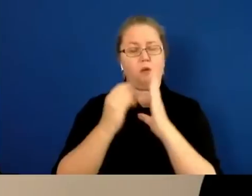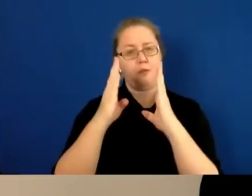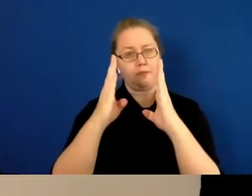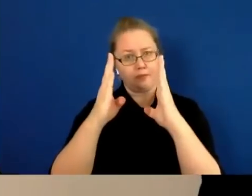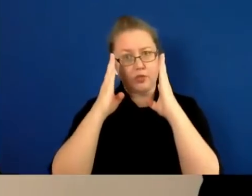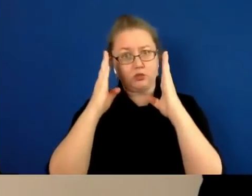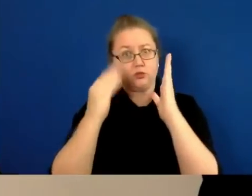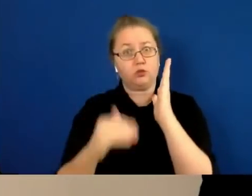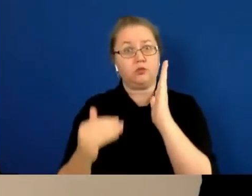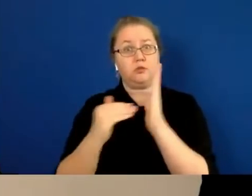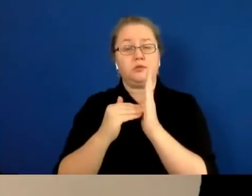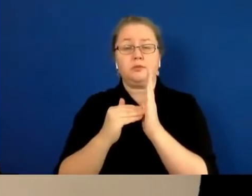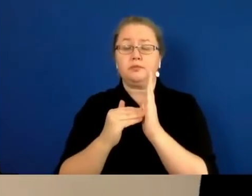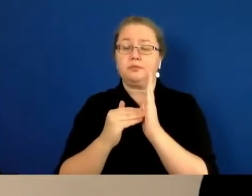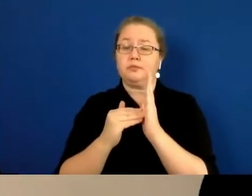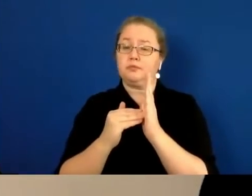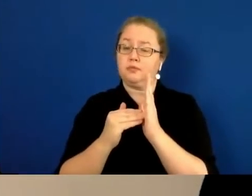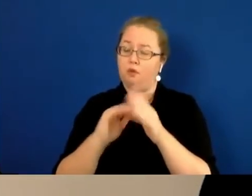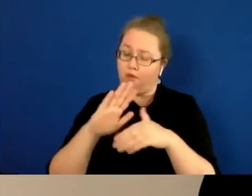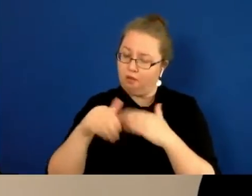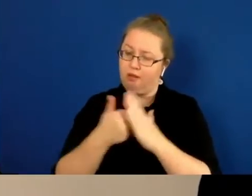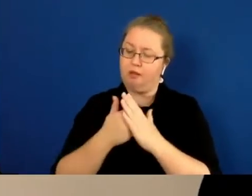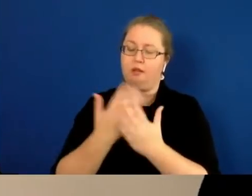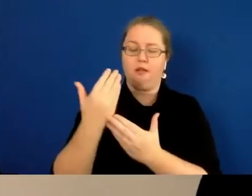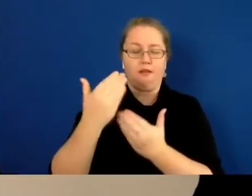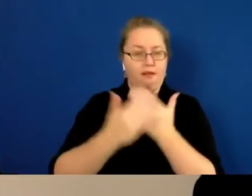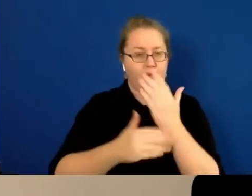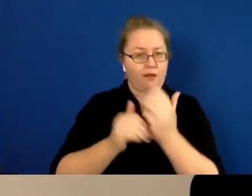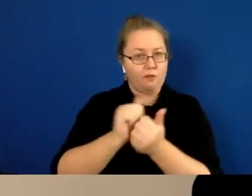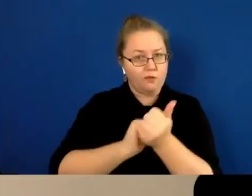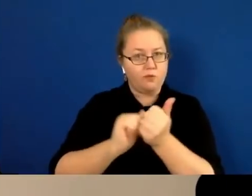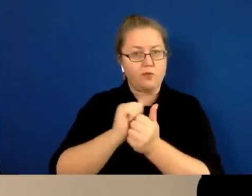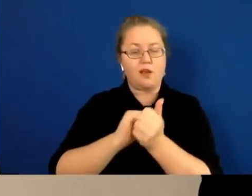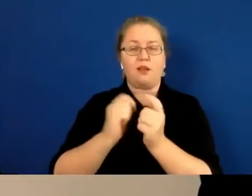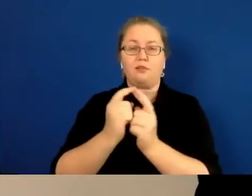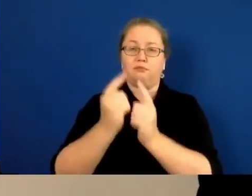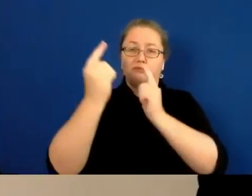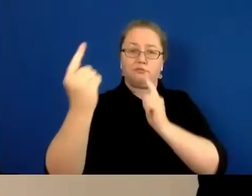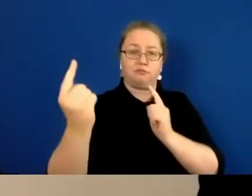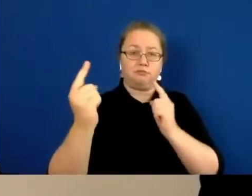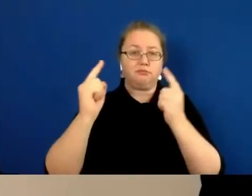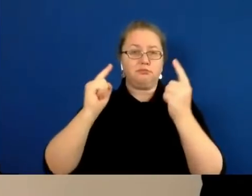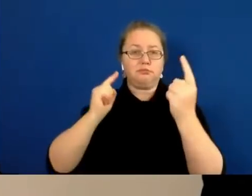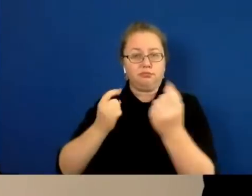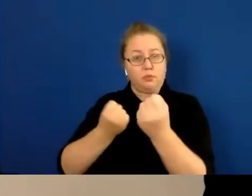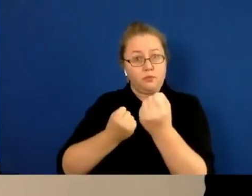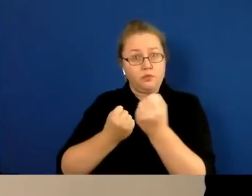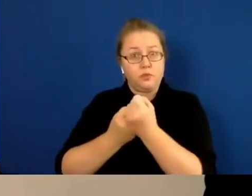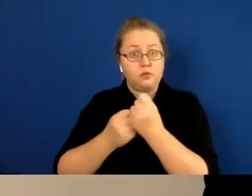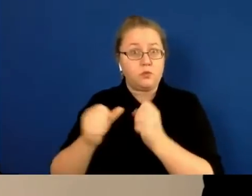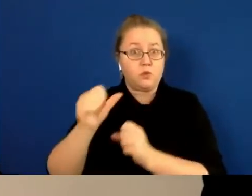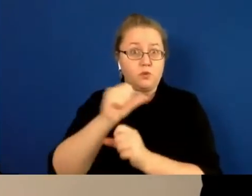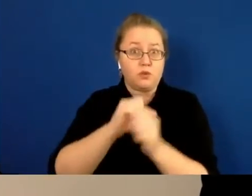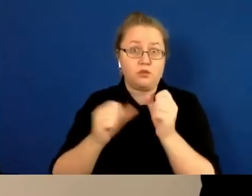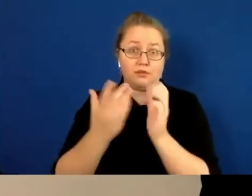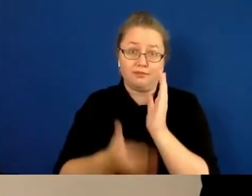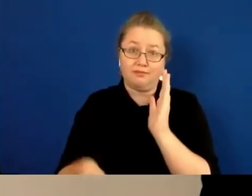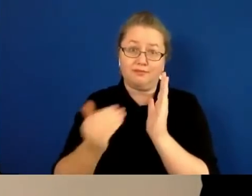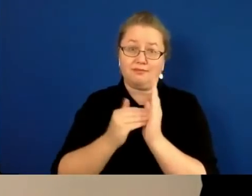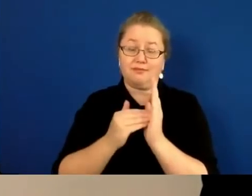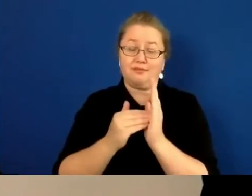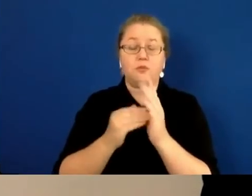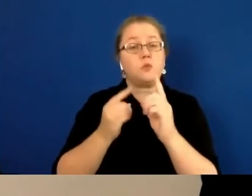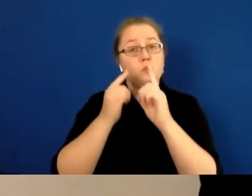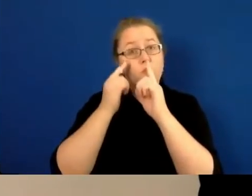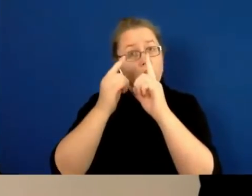family. I also want to say that I know that most people in this province are doing the right thing. And we see that. We